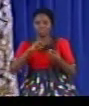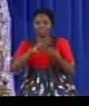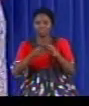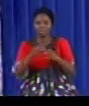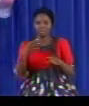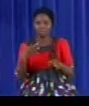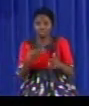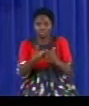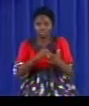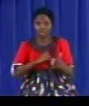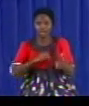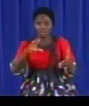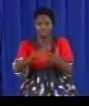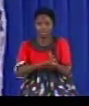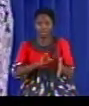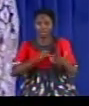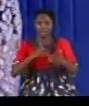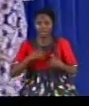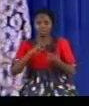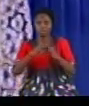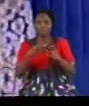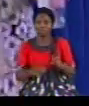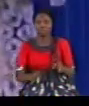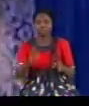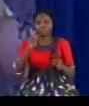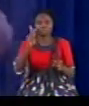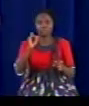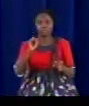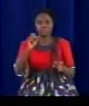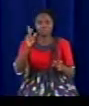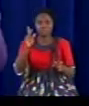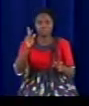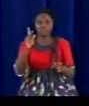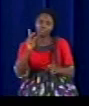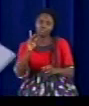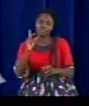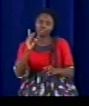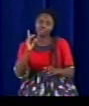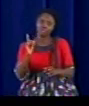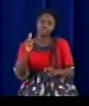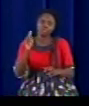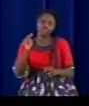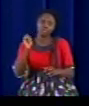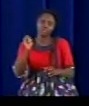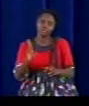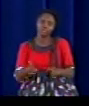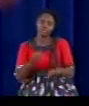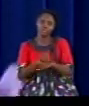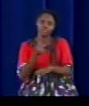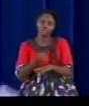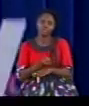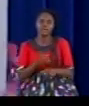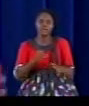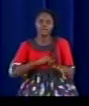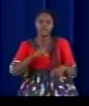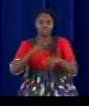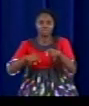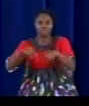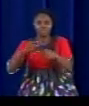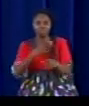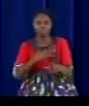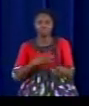kidney stone. I cannot go and urinate easily. It also is difficult for me. And that was how I be praying. It